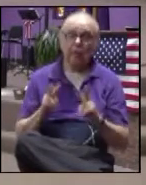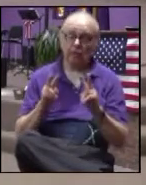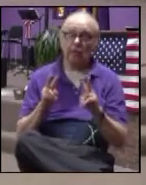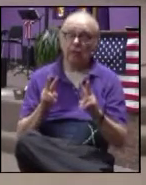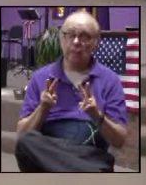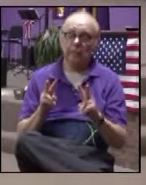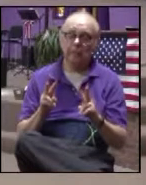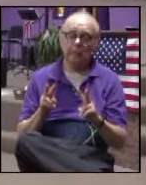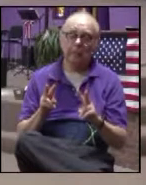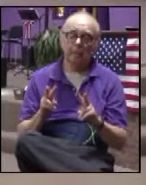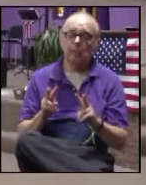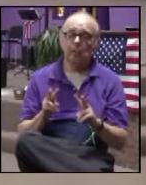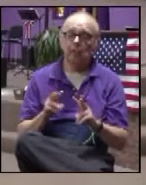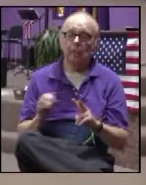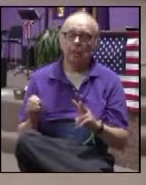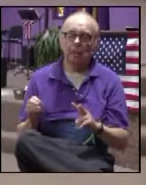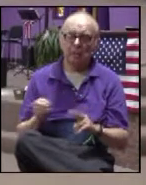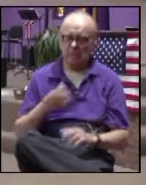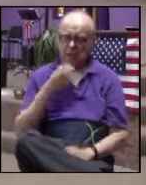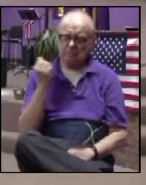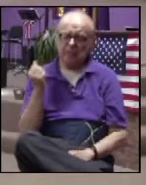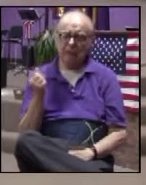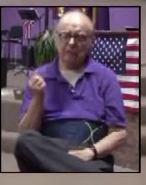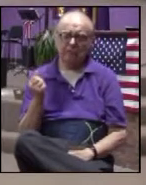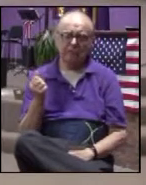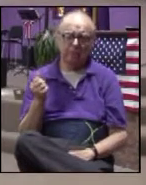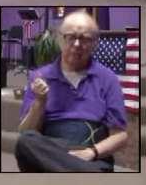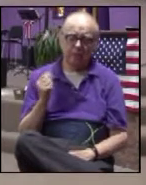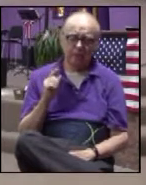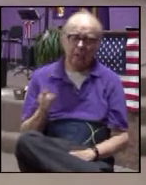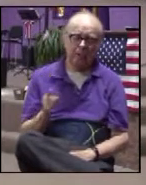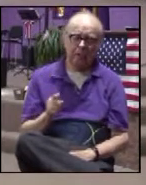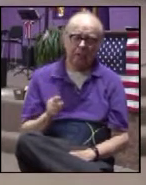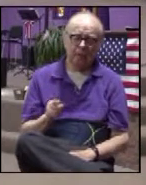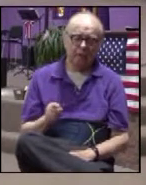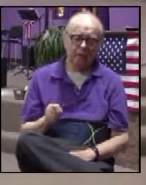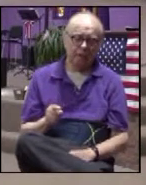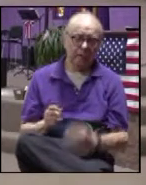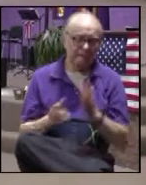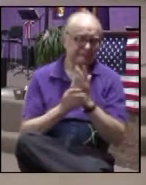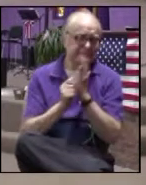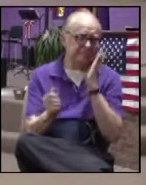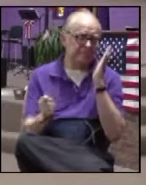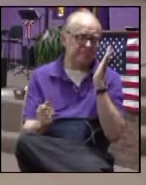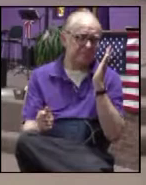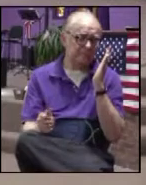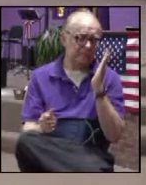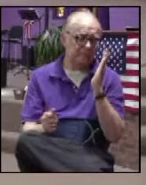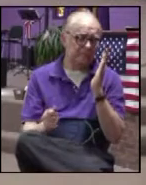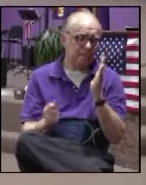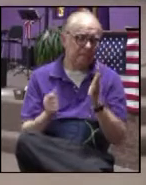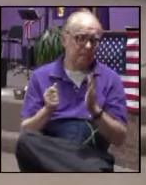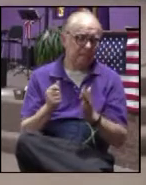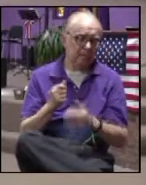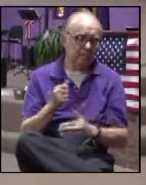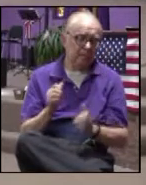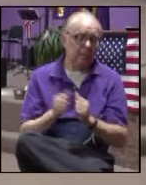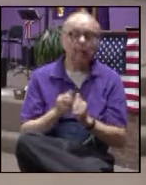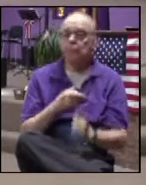to, the best. You are the expert in the